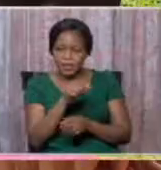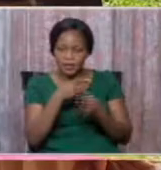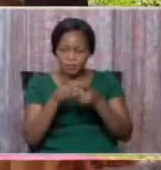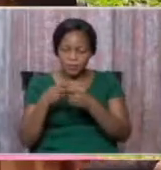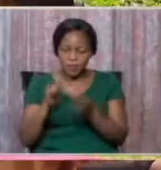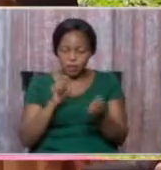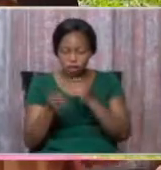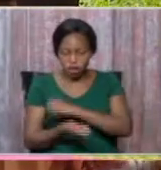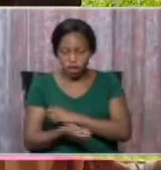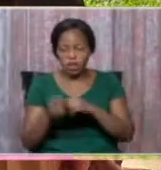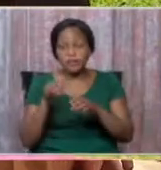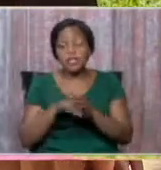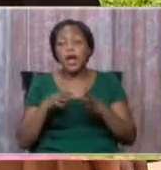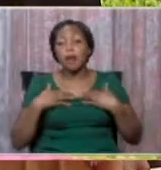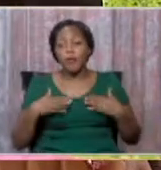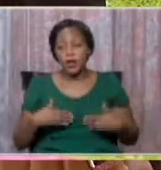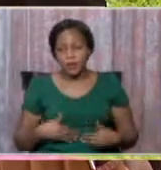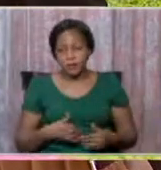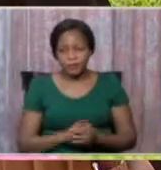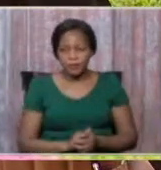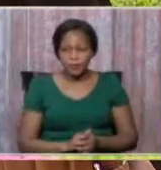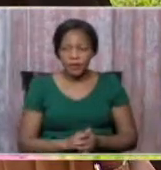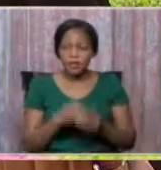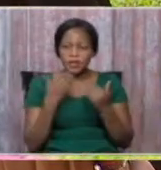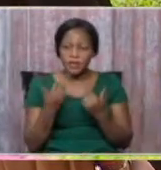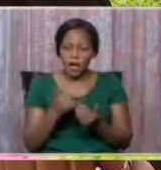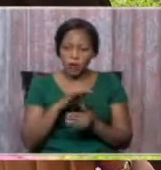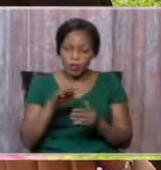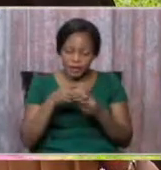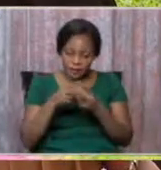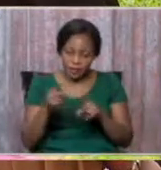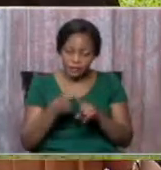the hypothalamus and then the pituitary.